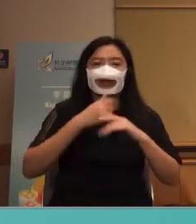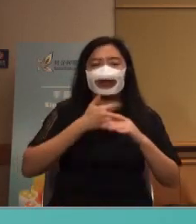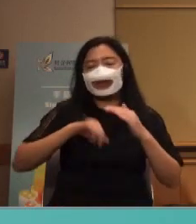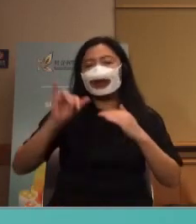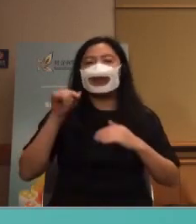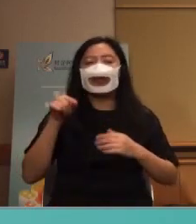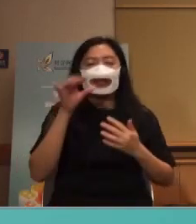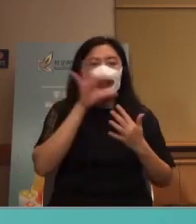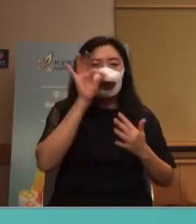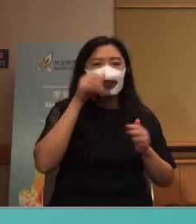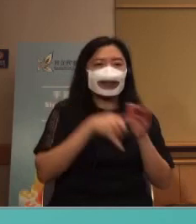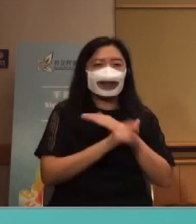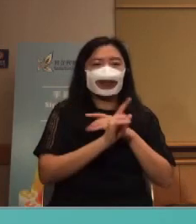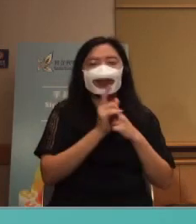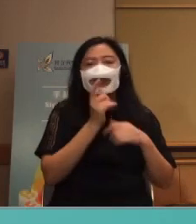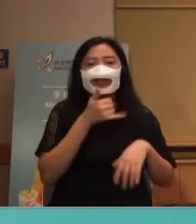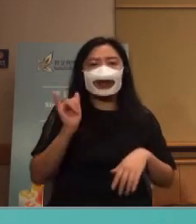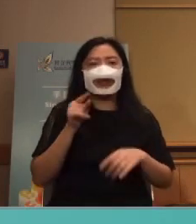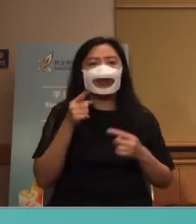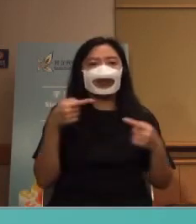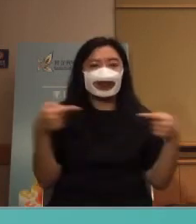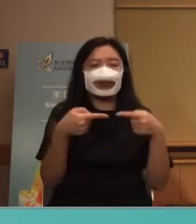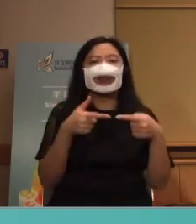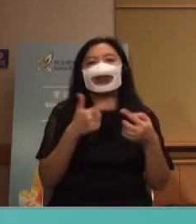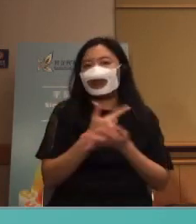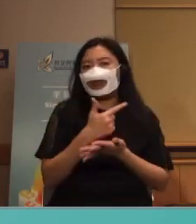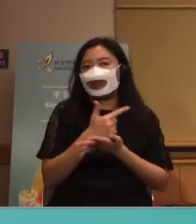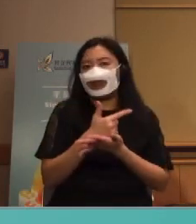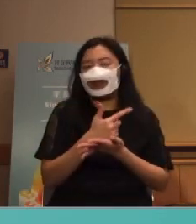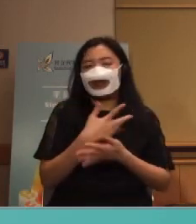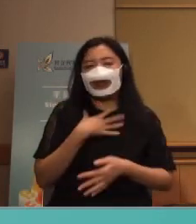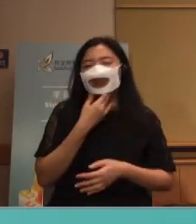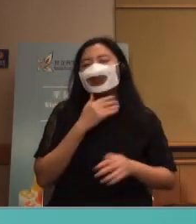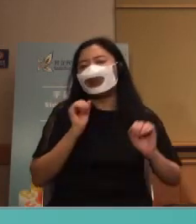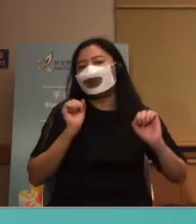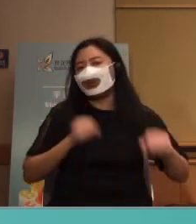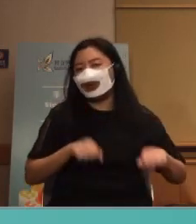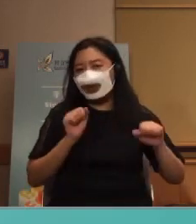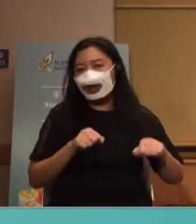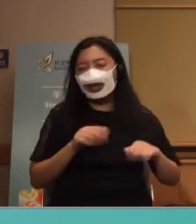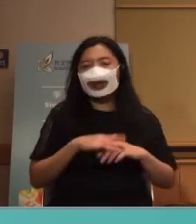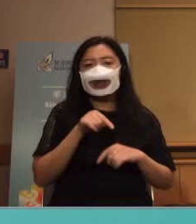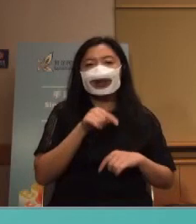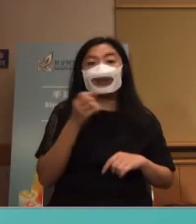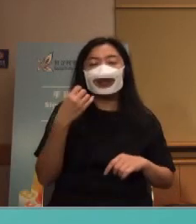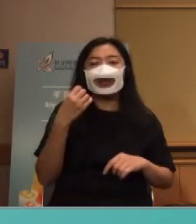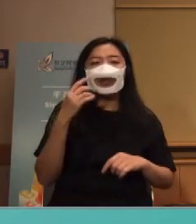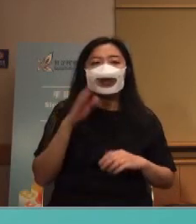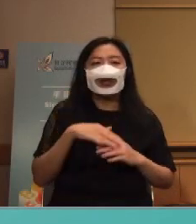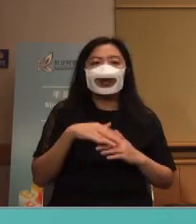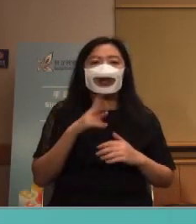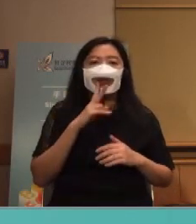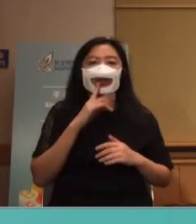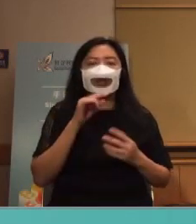with you, Galen. And then but if the question is asking which one is an easier sell, I would